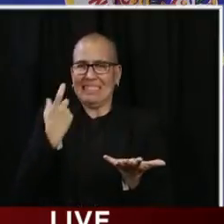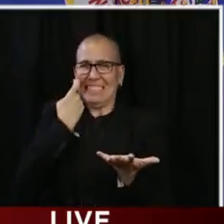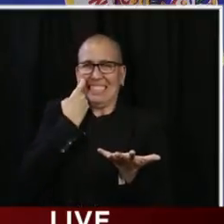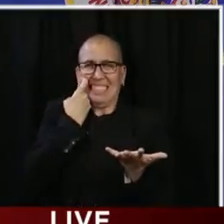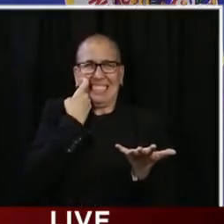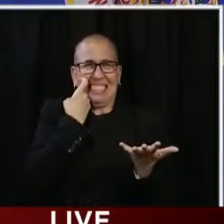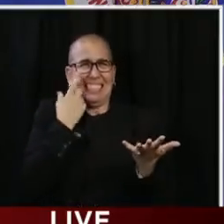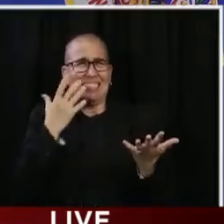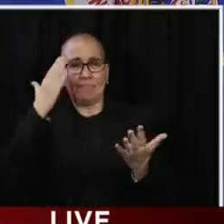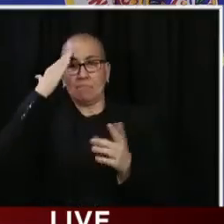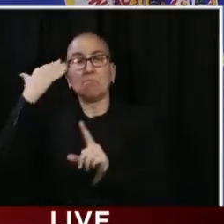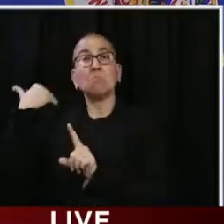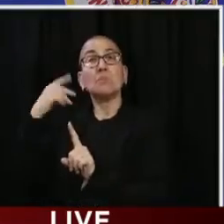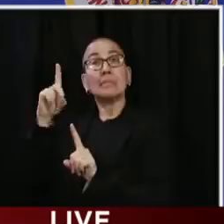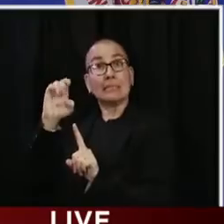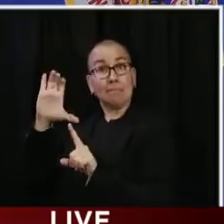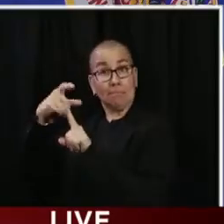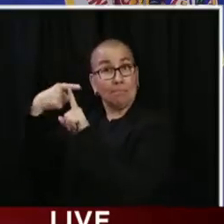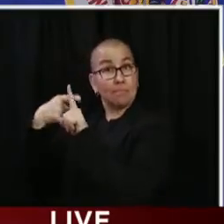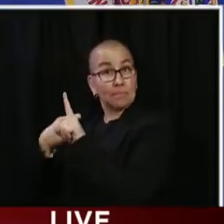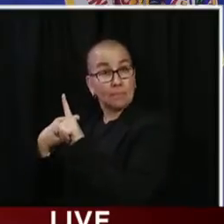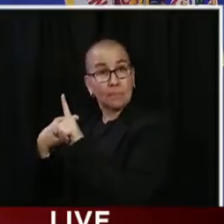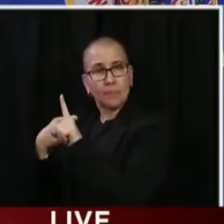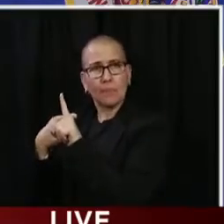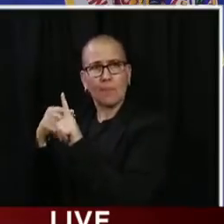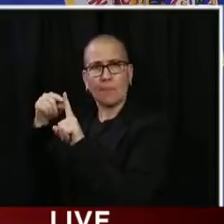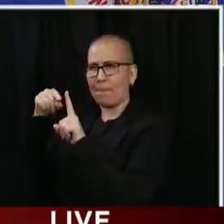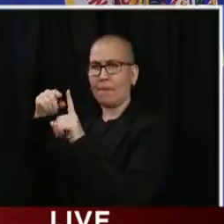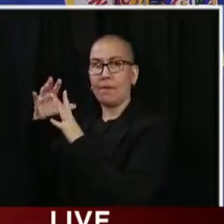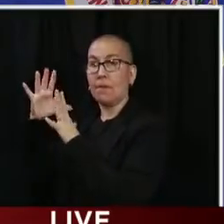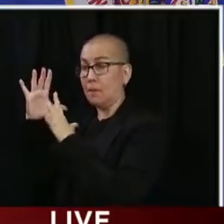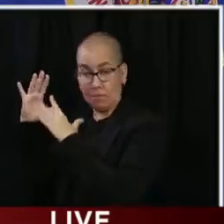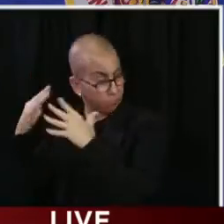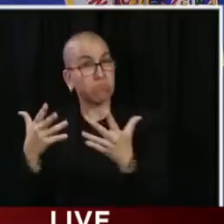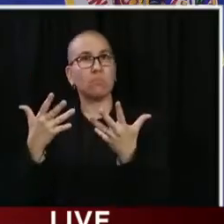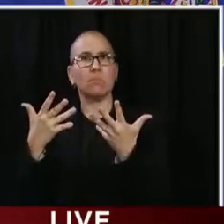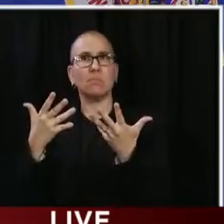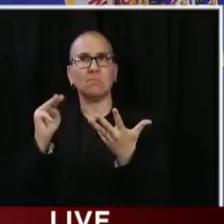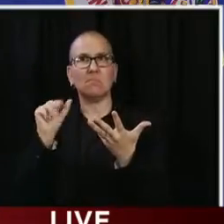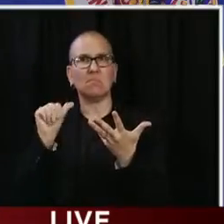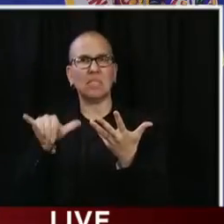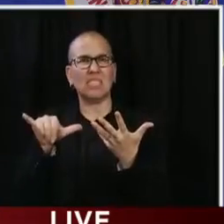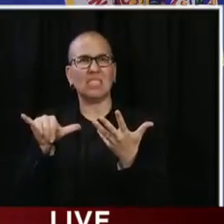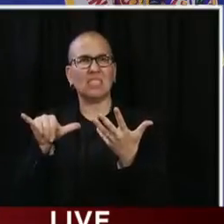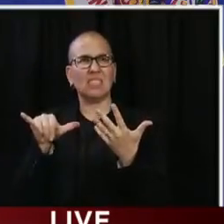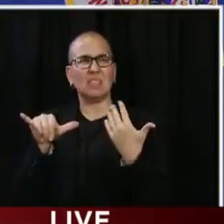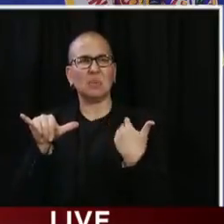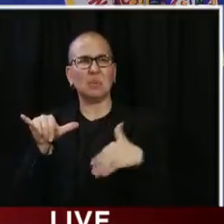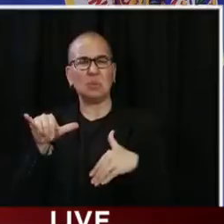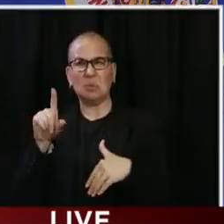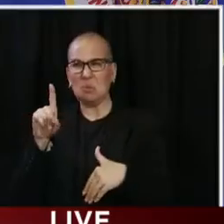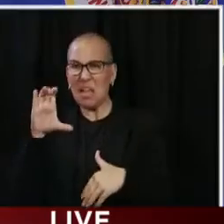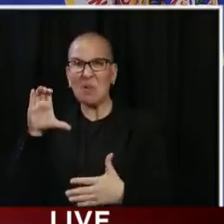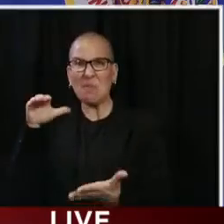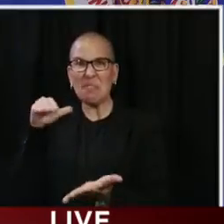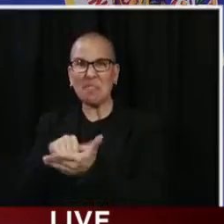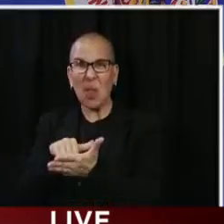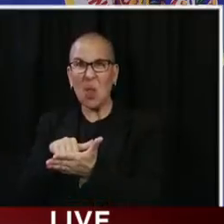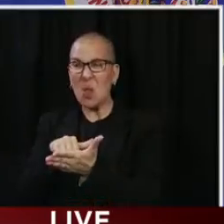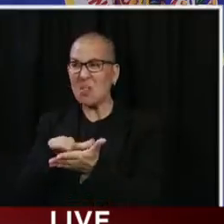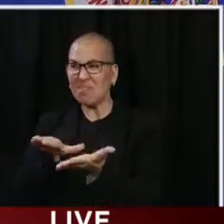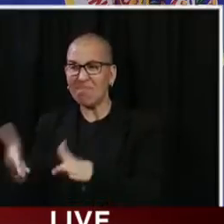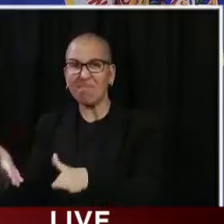month, 1,000 Minnesotans will have died. So it's the contrast could not be greater. We're here today to talk about